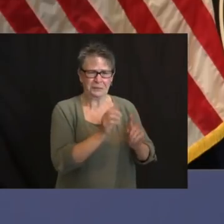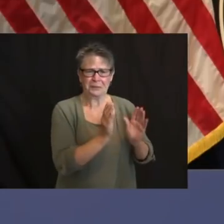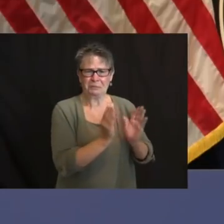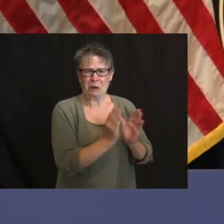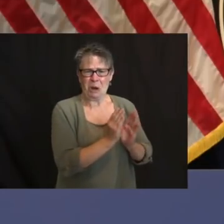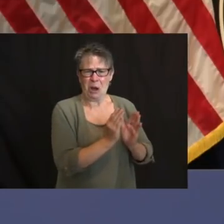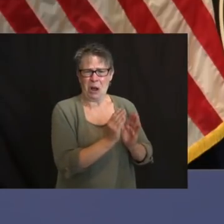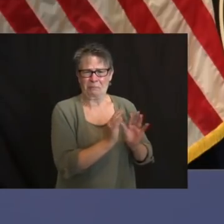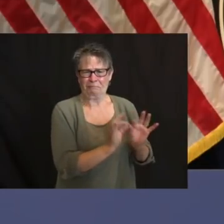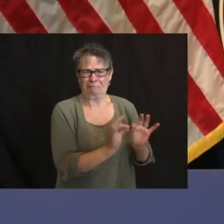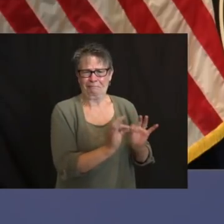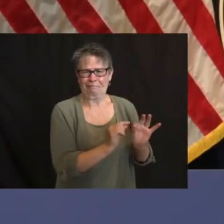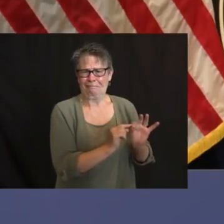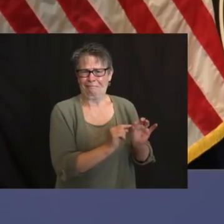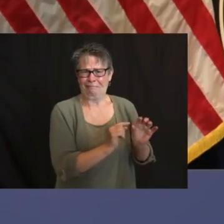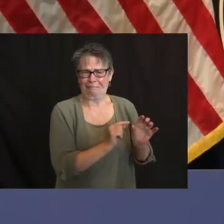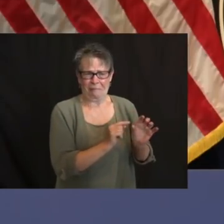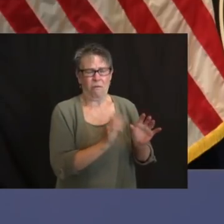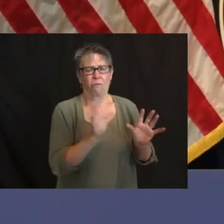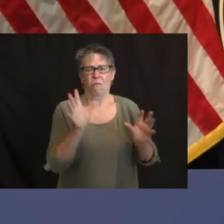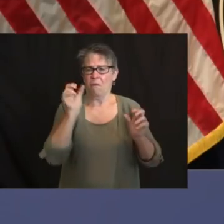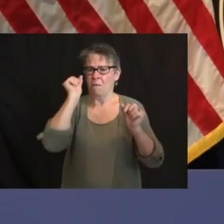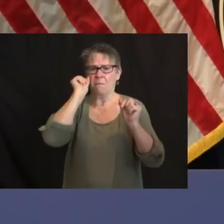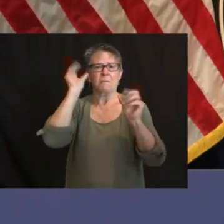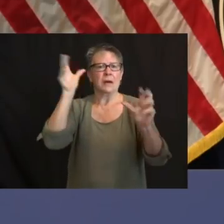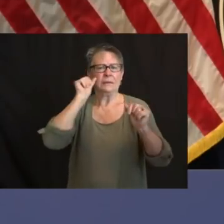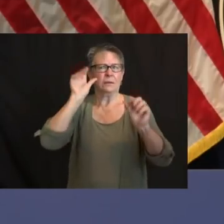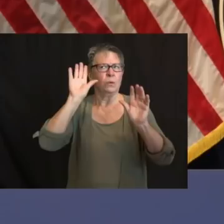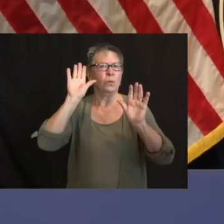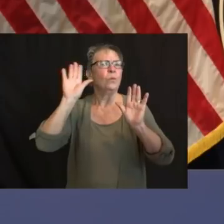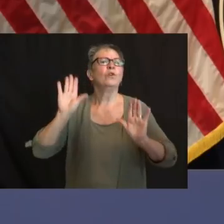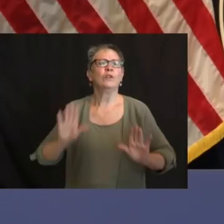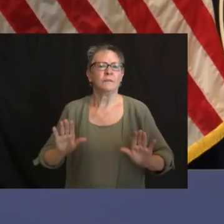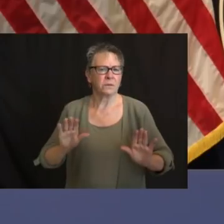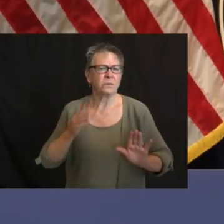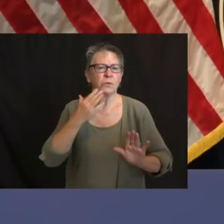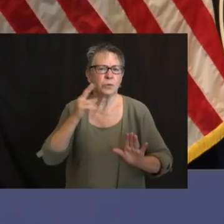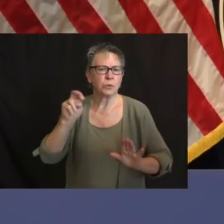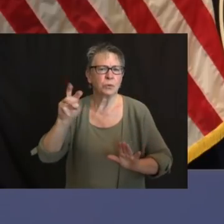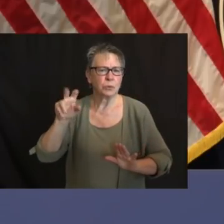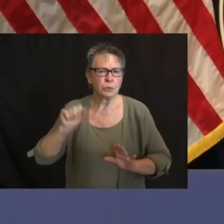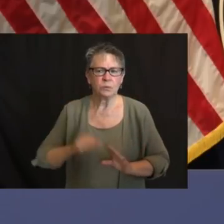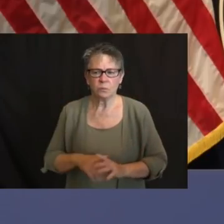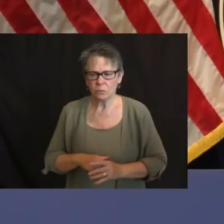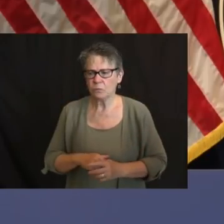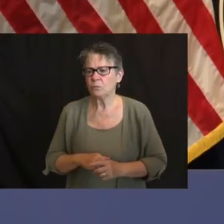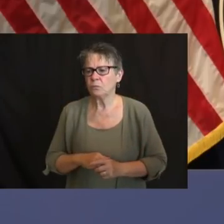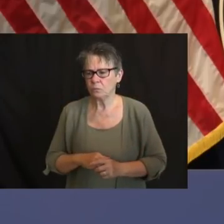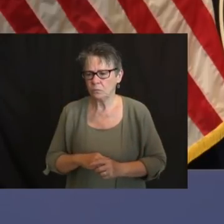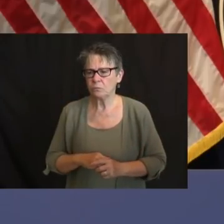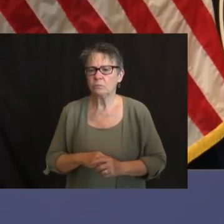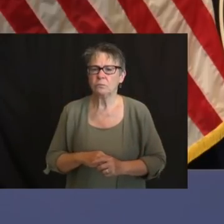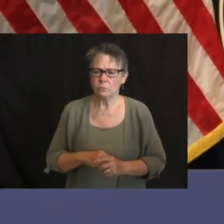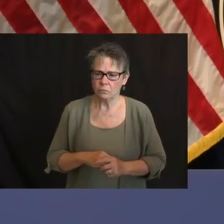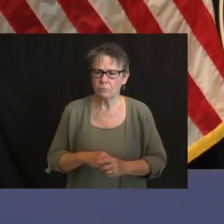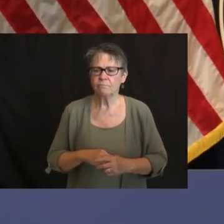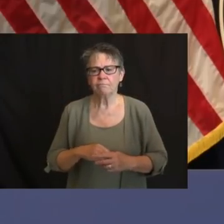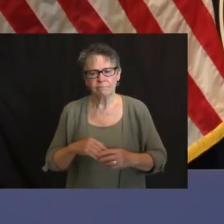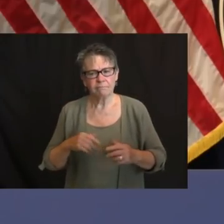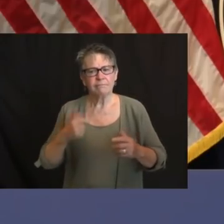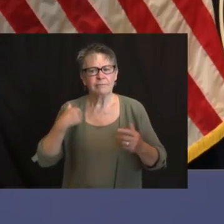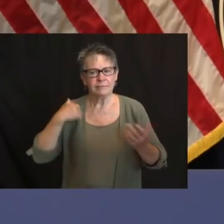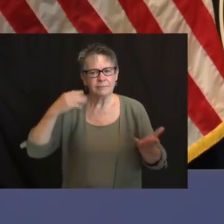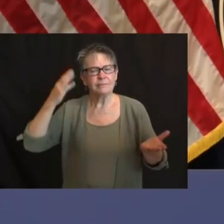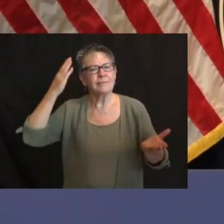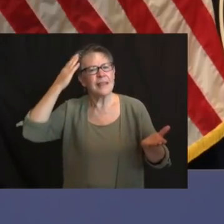in your anger and outrage and needing and wanting action as it relates to ending the stain of racism at long last, but you've done